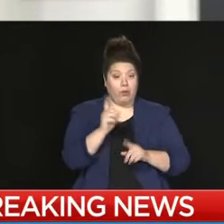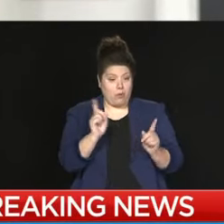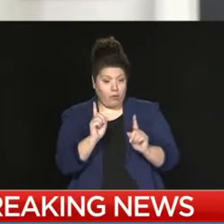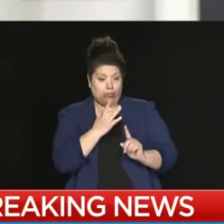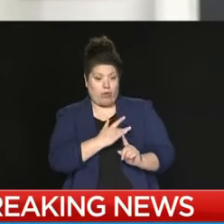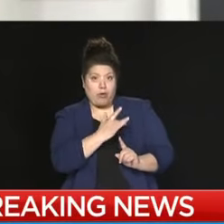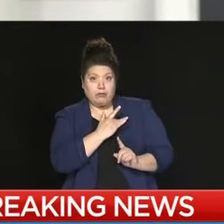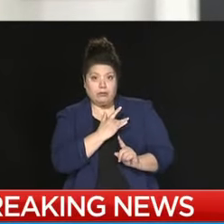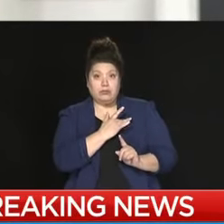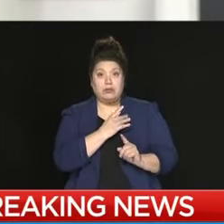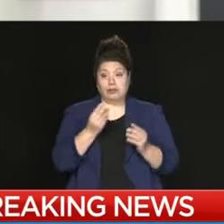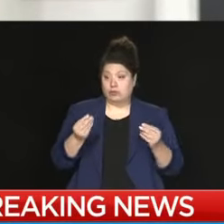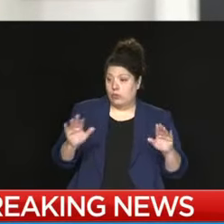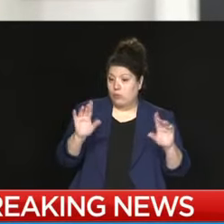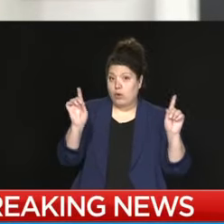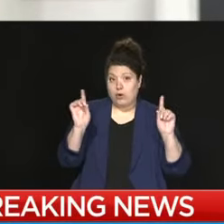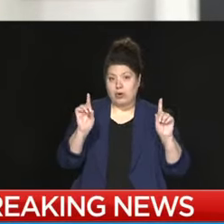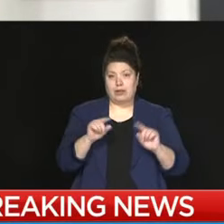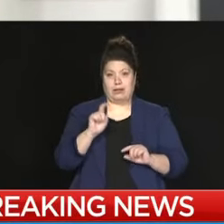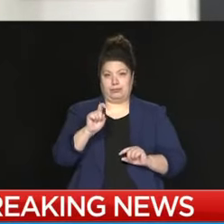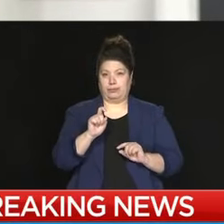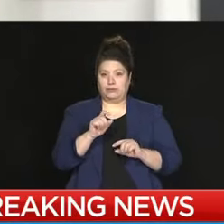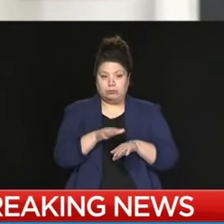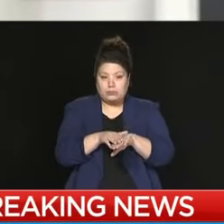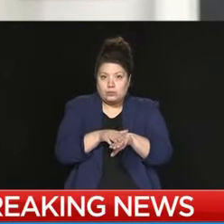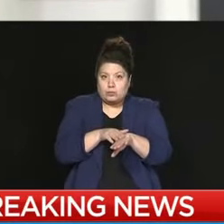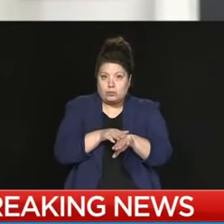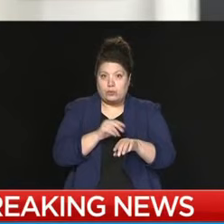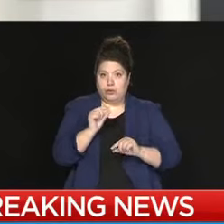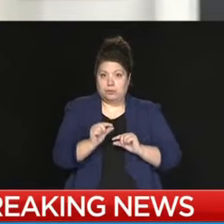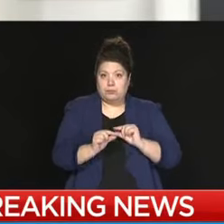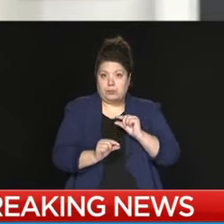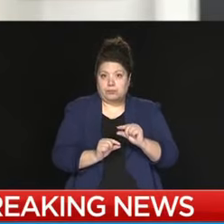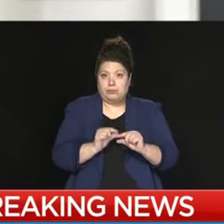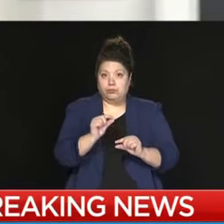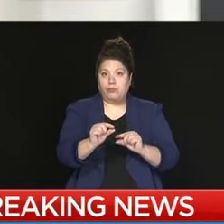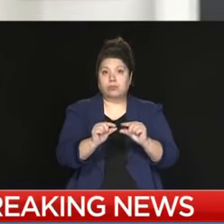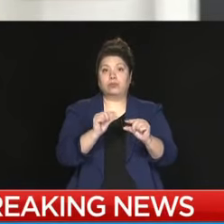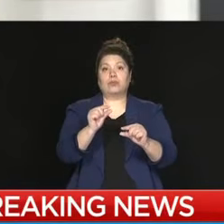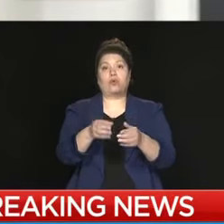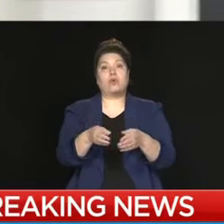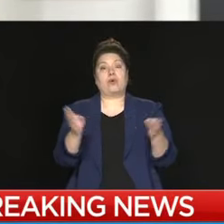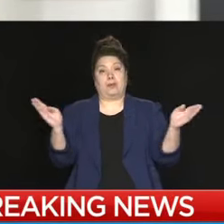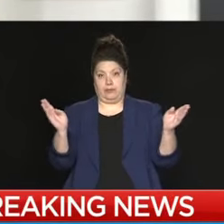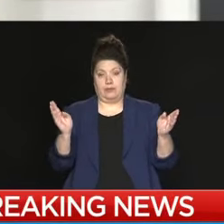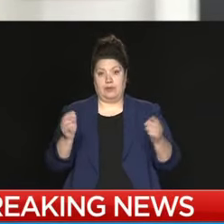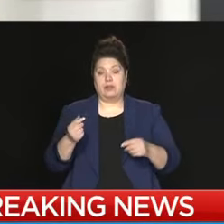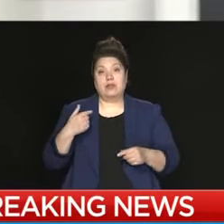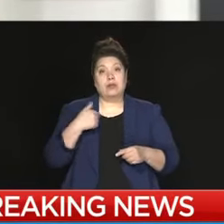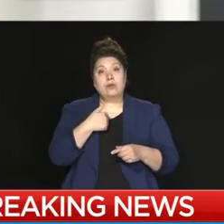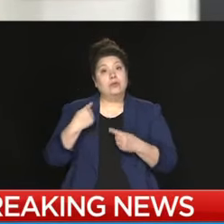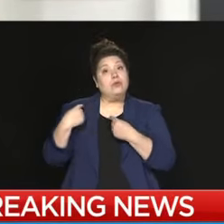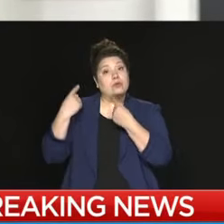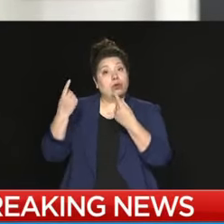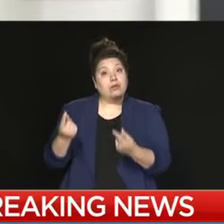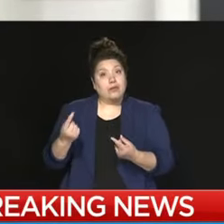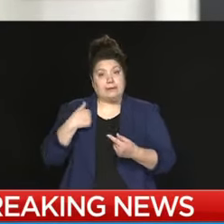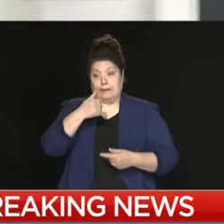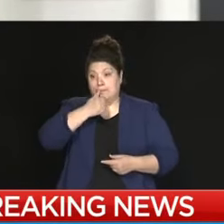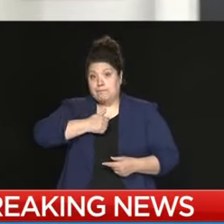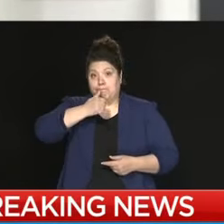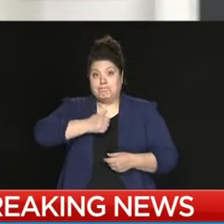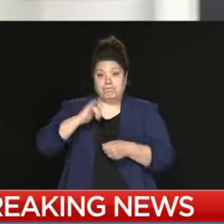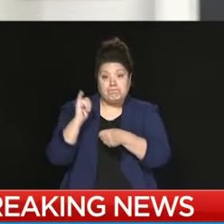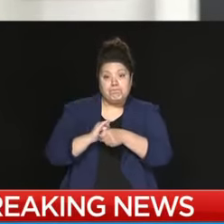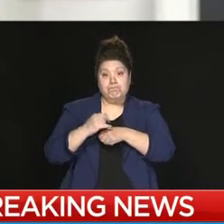to be done in a phased-in way. We have to make sure that the progress that has been made won't be lost. There's a lot of